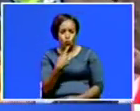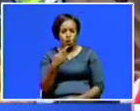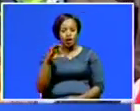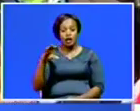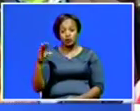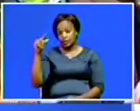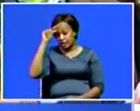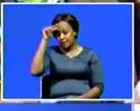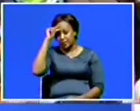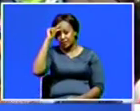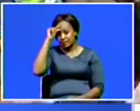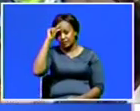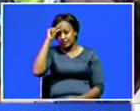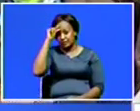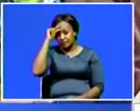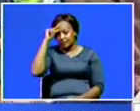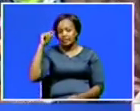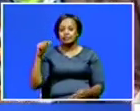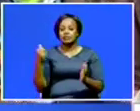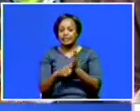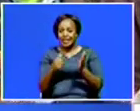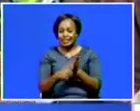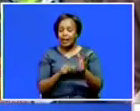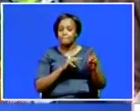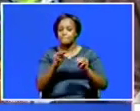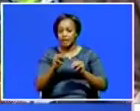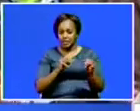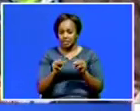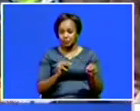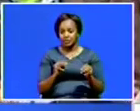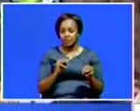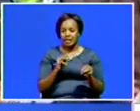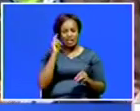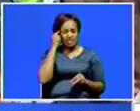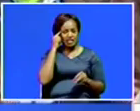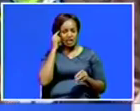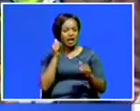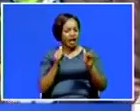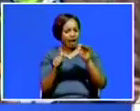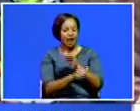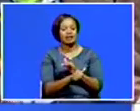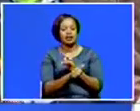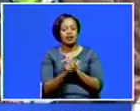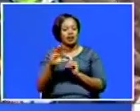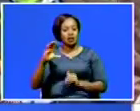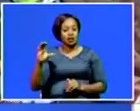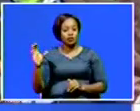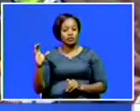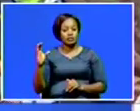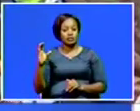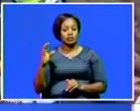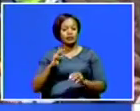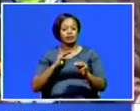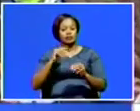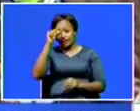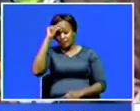think disaster management should be, it falls, I think, under county government. And so they should be more prepared to deal with this